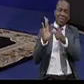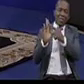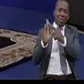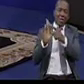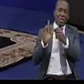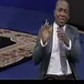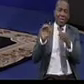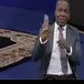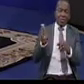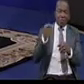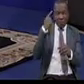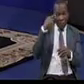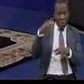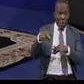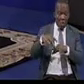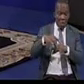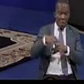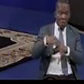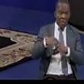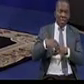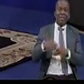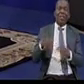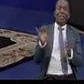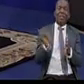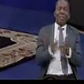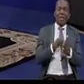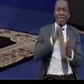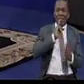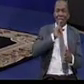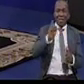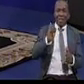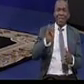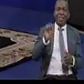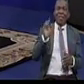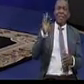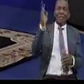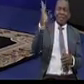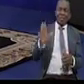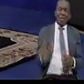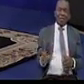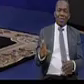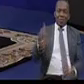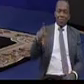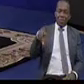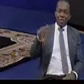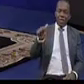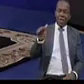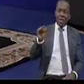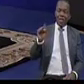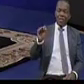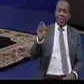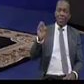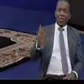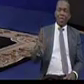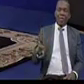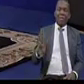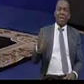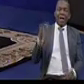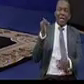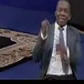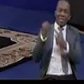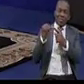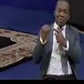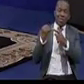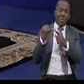ring, that's the pastor, the preacher, the minister of love. And this one, where you put, which you put inside